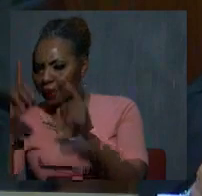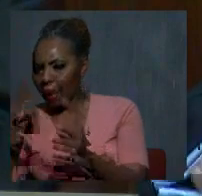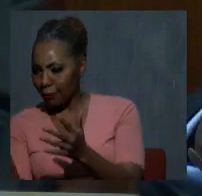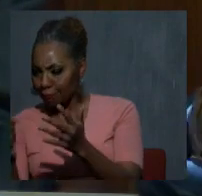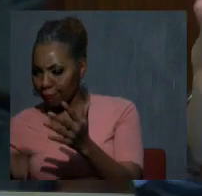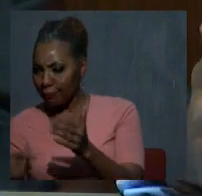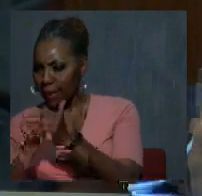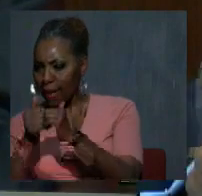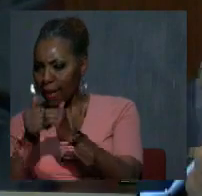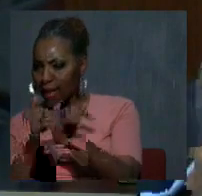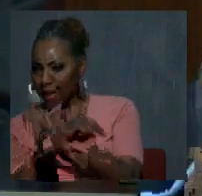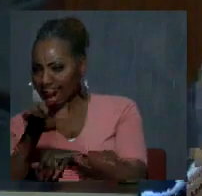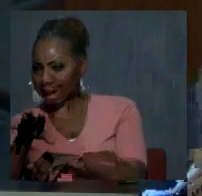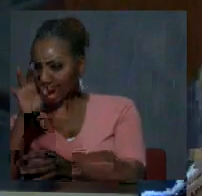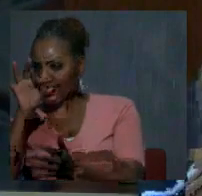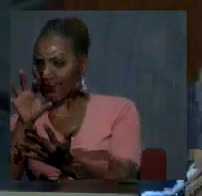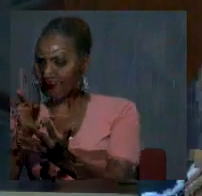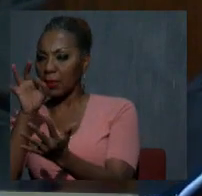as far